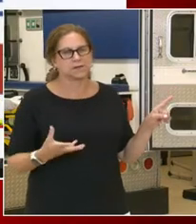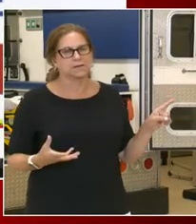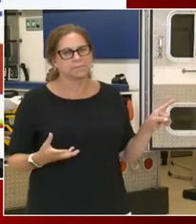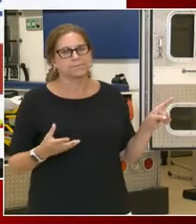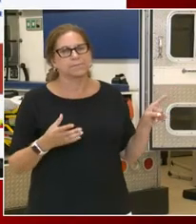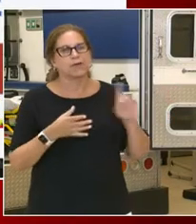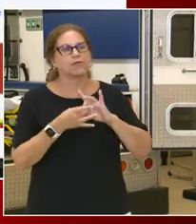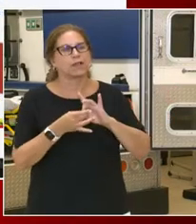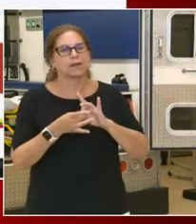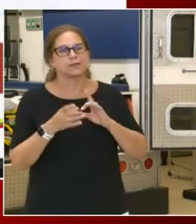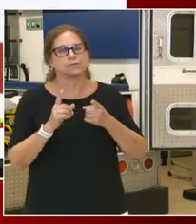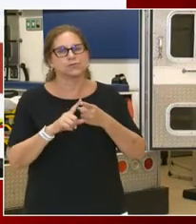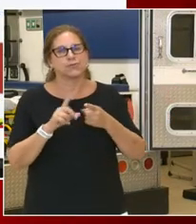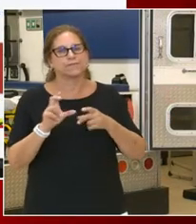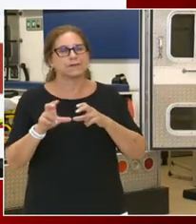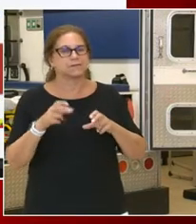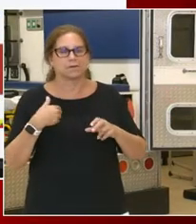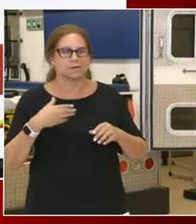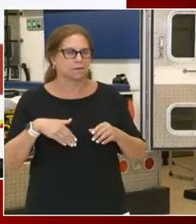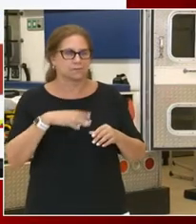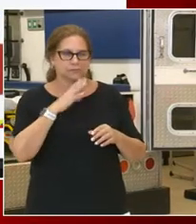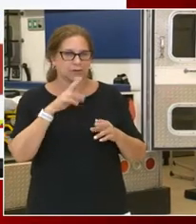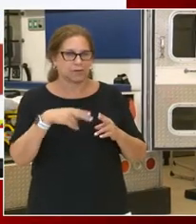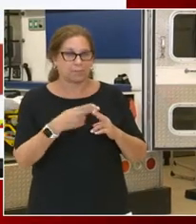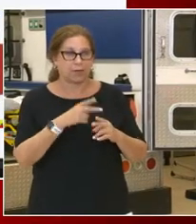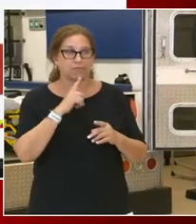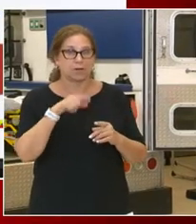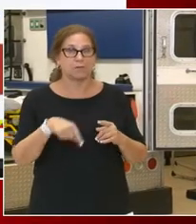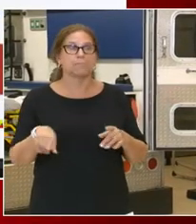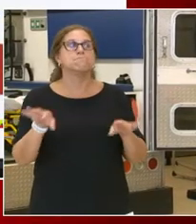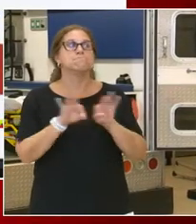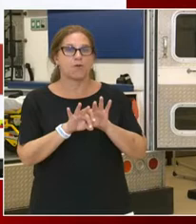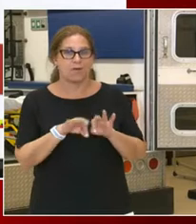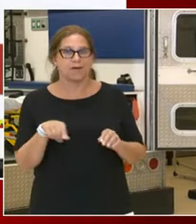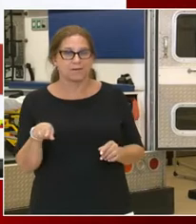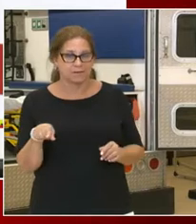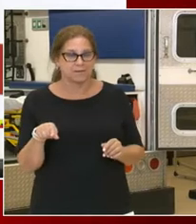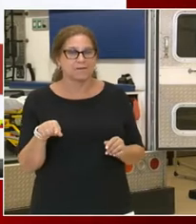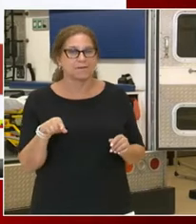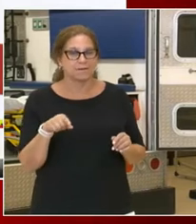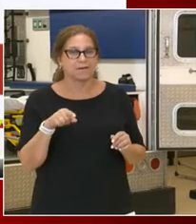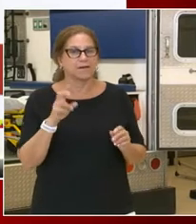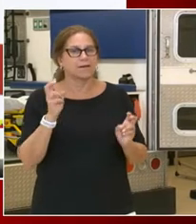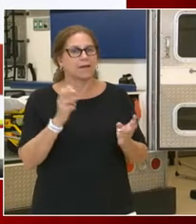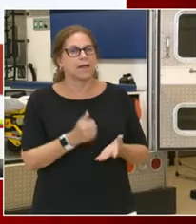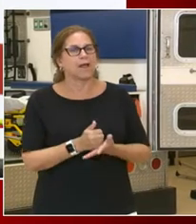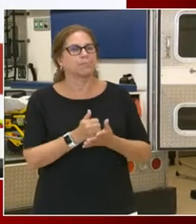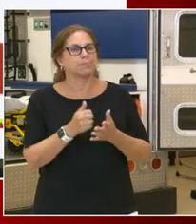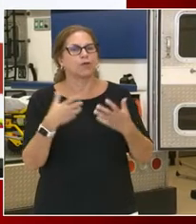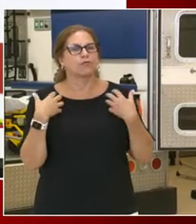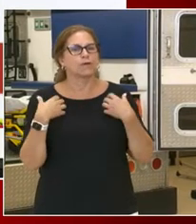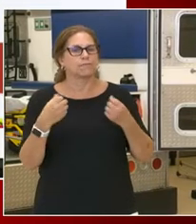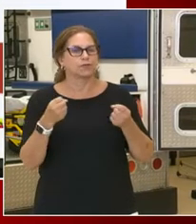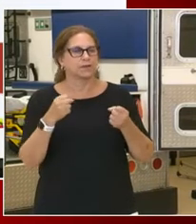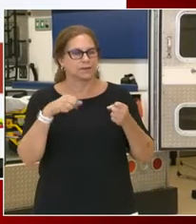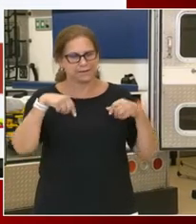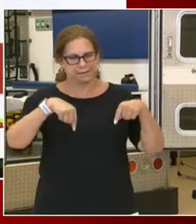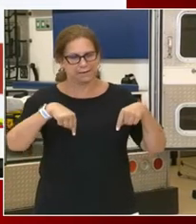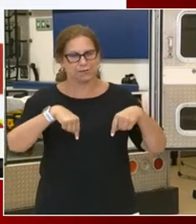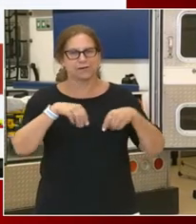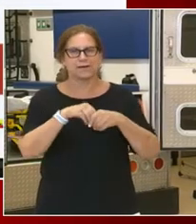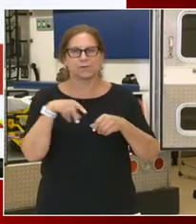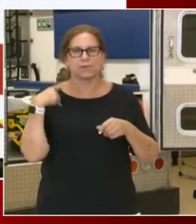investments that we haven't touched on that are actually critical for the kind of work that we're doing to both recover as a city and heal as a city